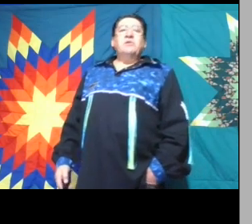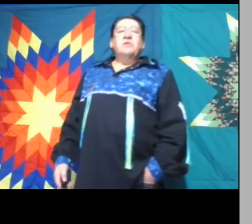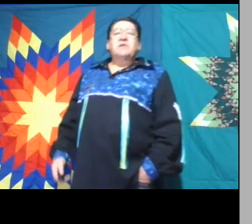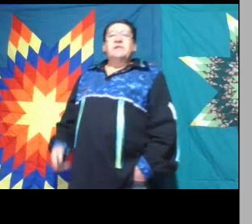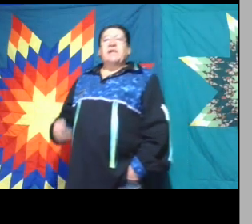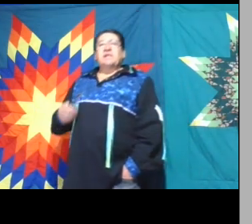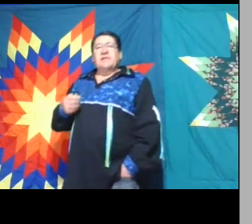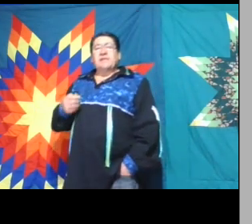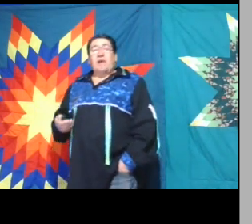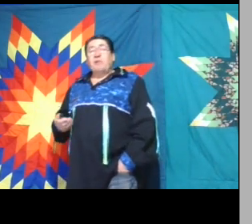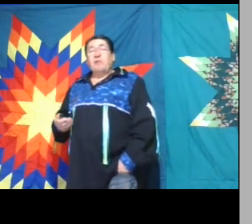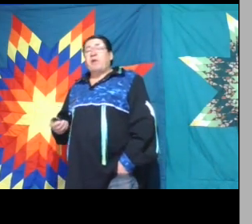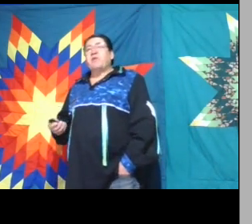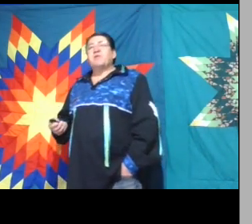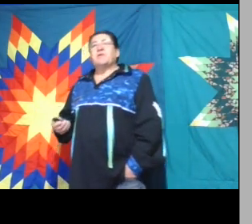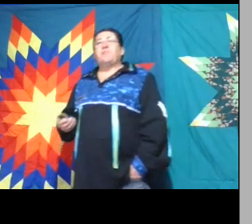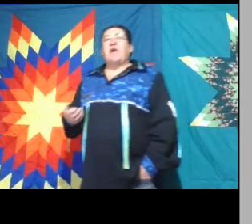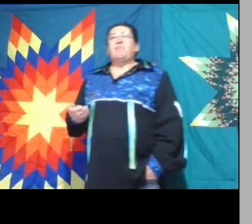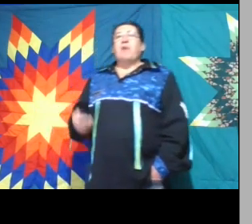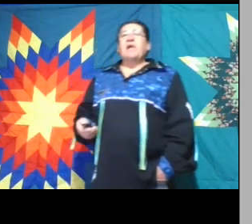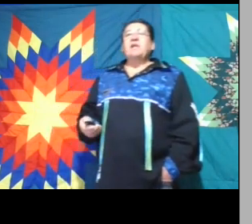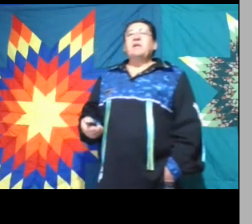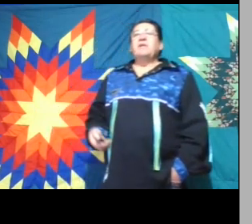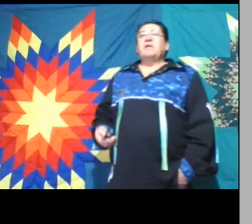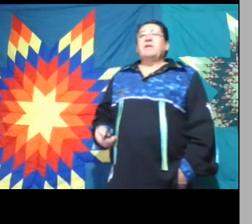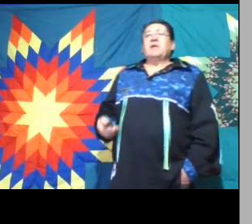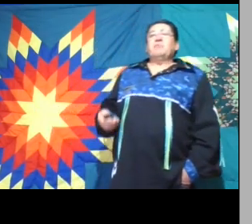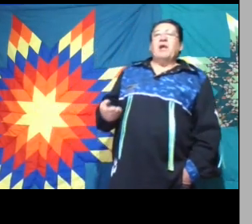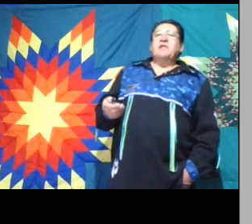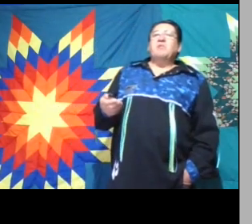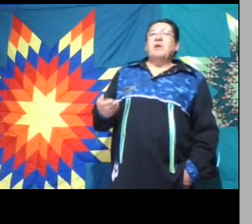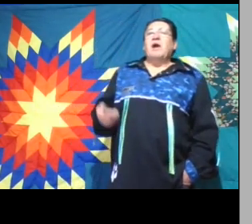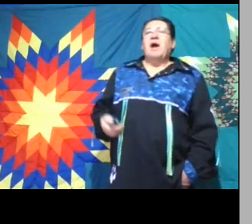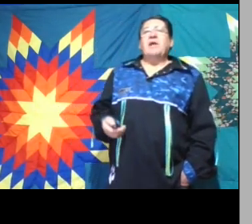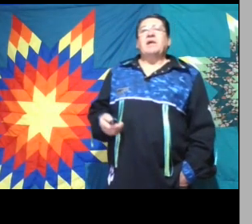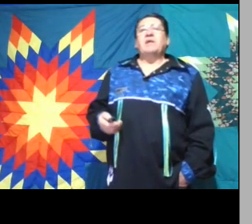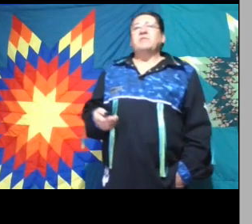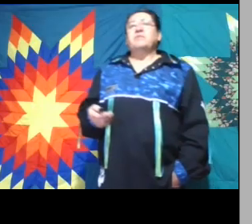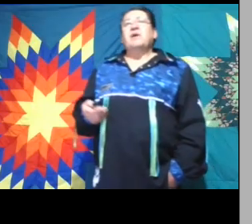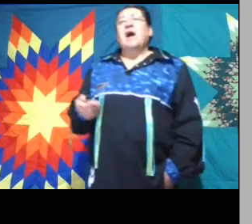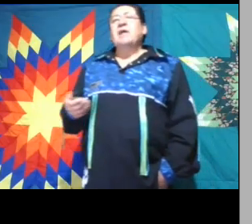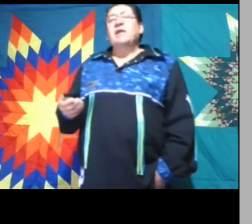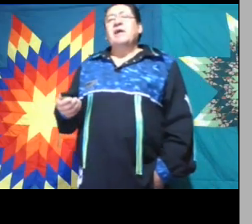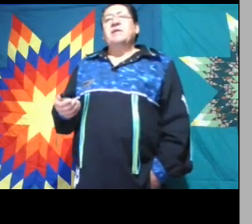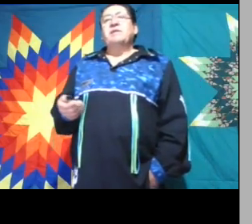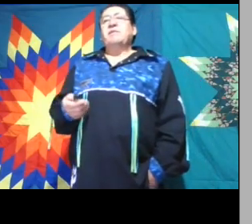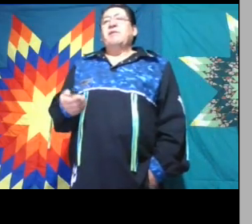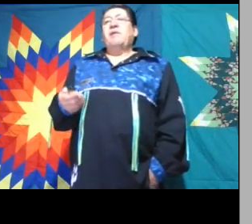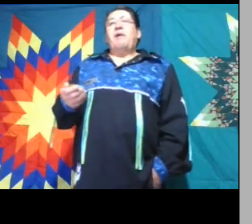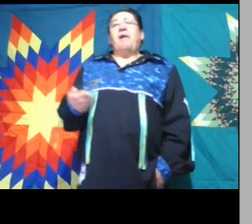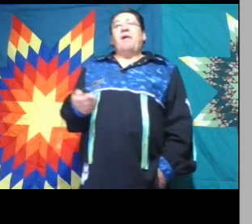Now, we all know systemic barriers are man-made, but I just wanted to